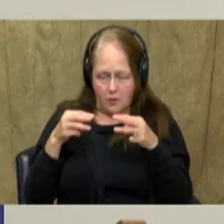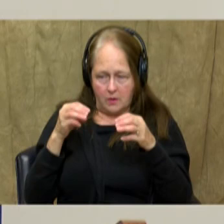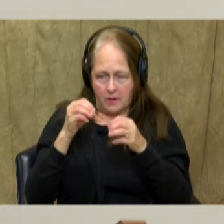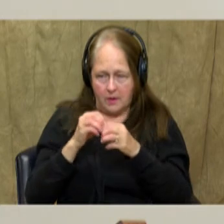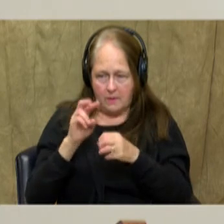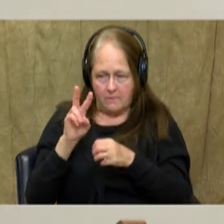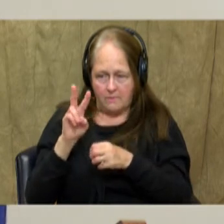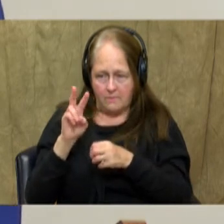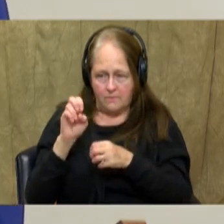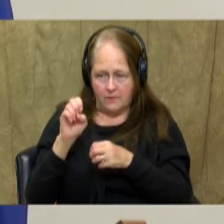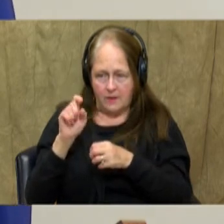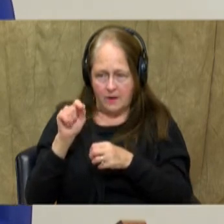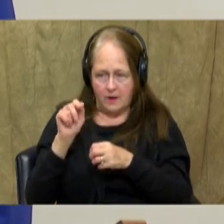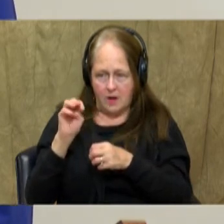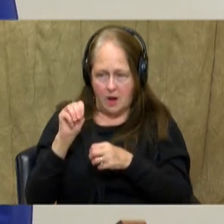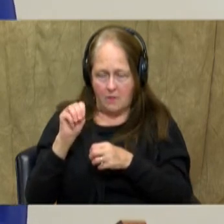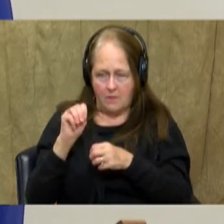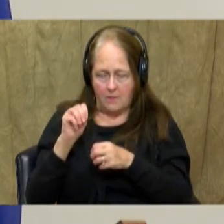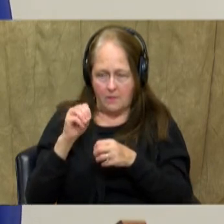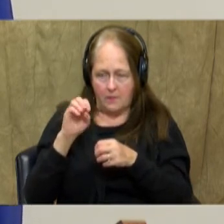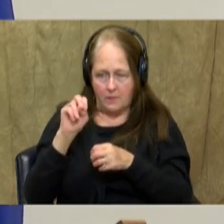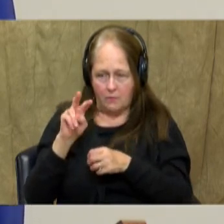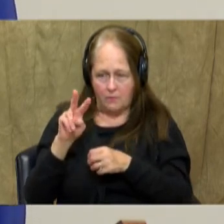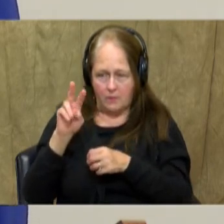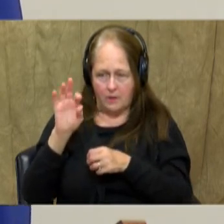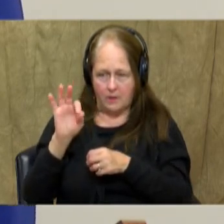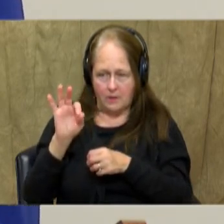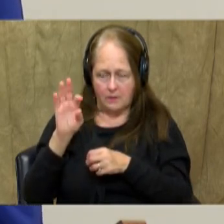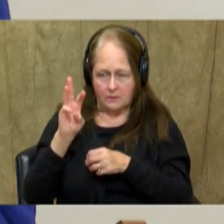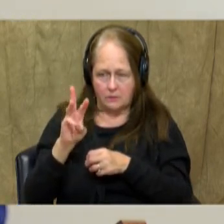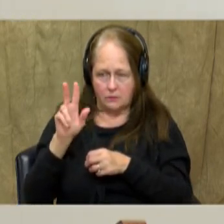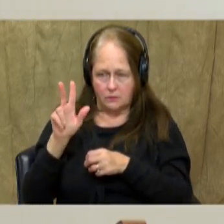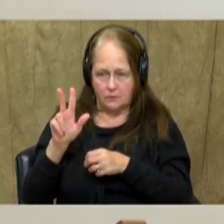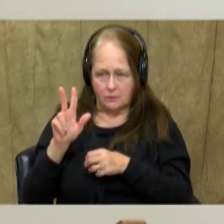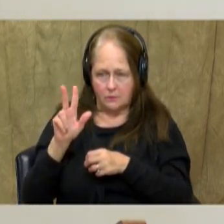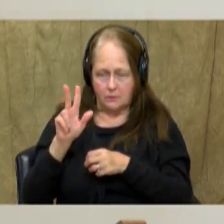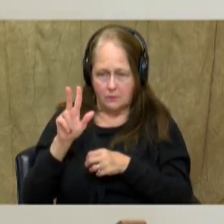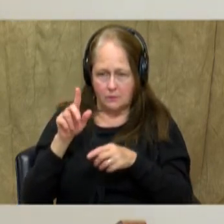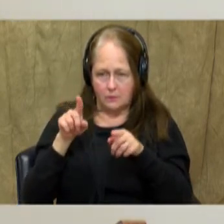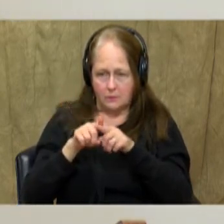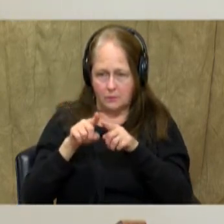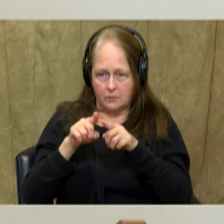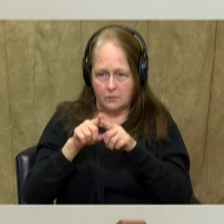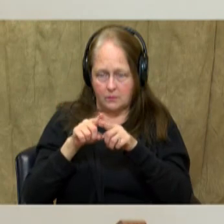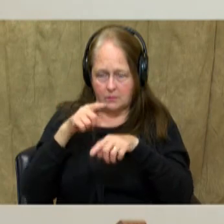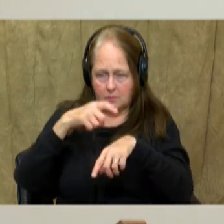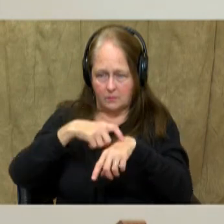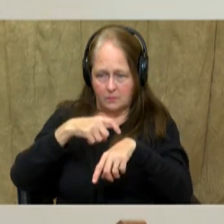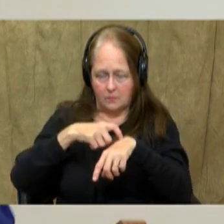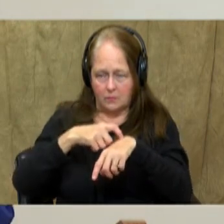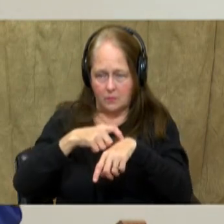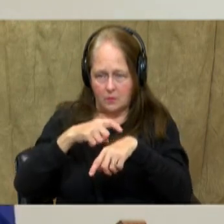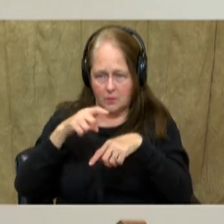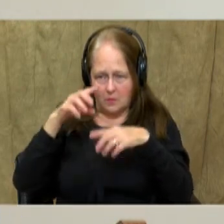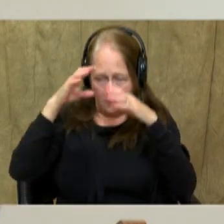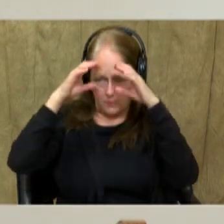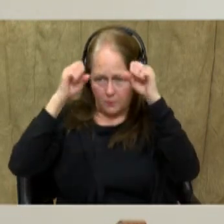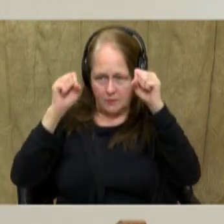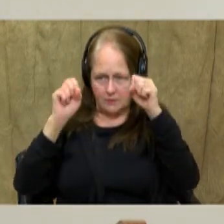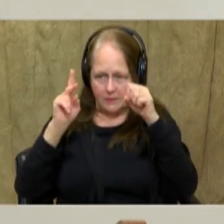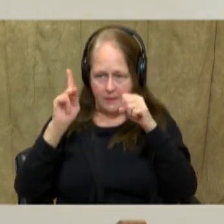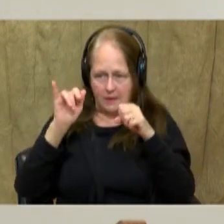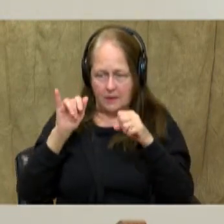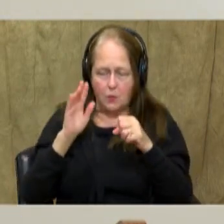War. Coincidentally, in November of 1963, that was also the same time where President Kennedy